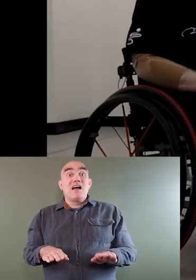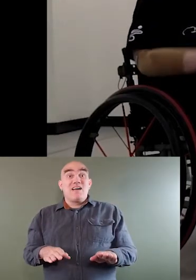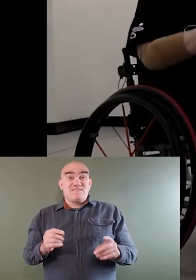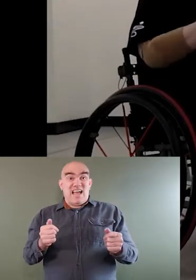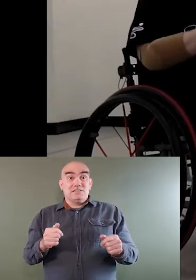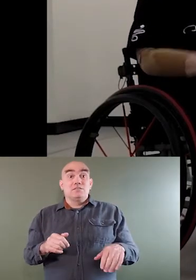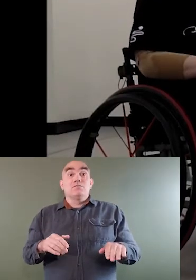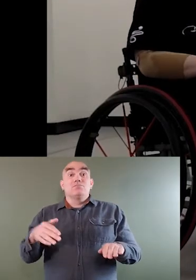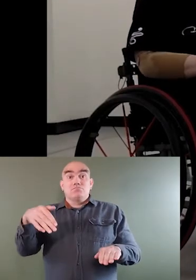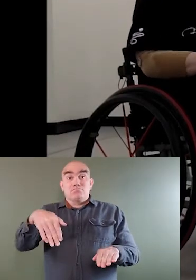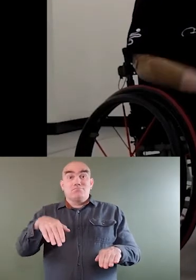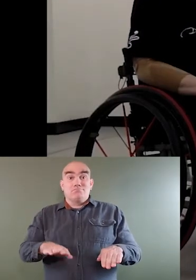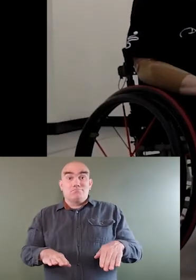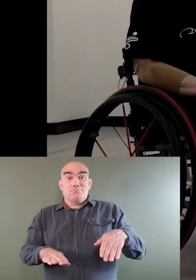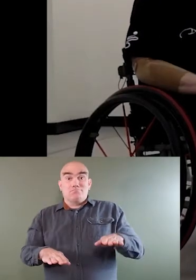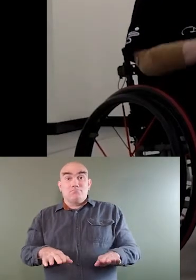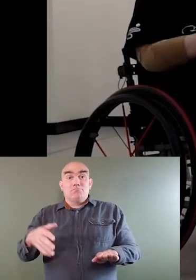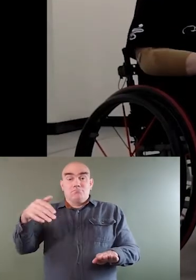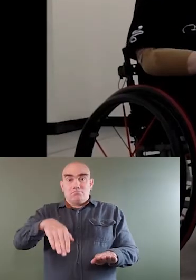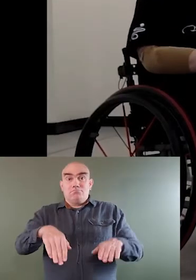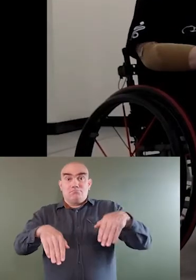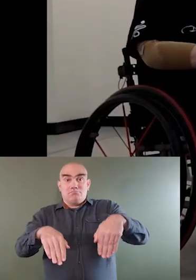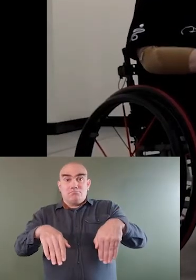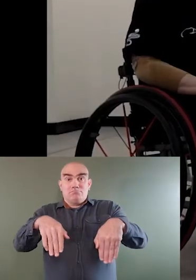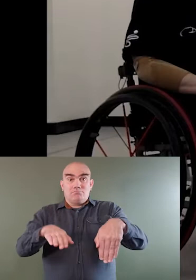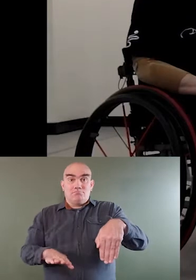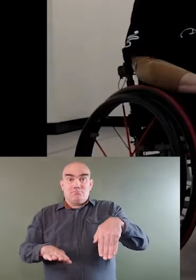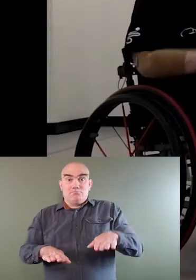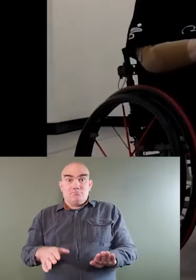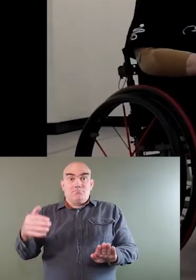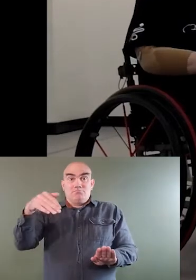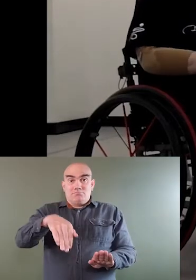Double turn. 1, 2, 3.